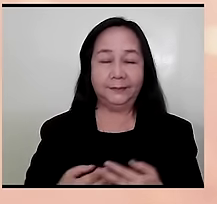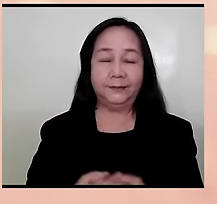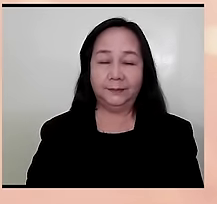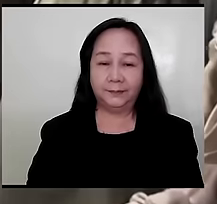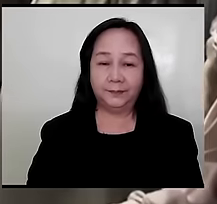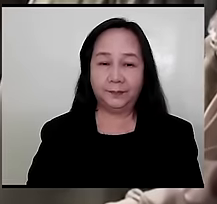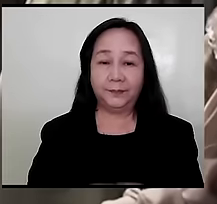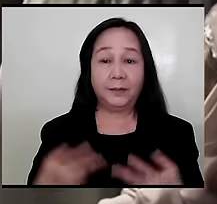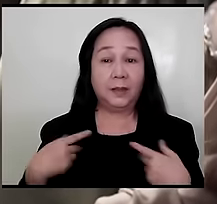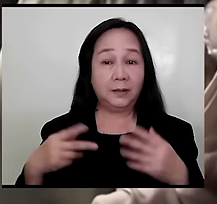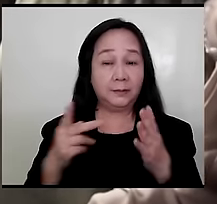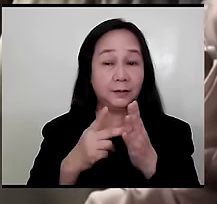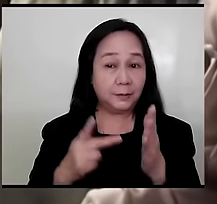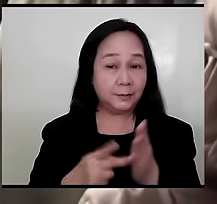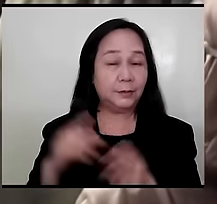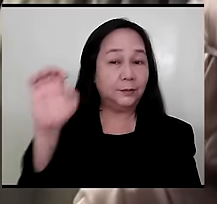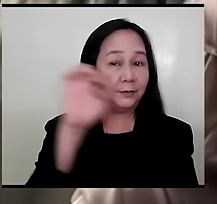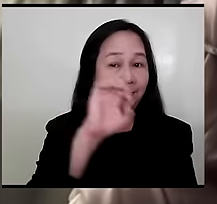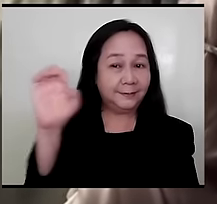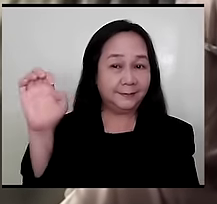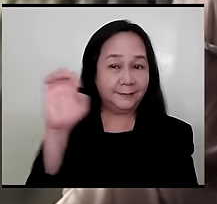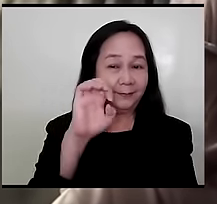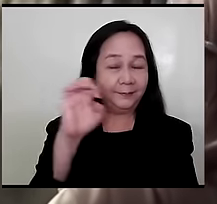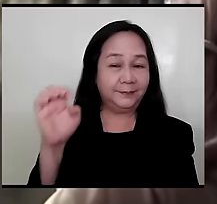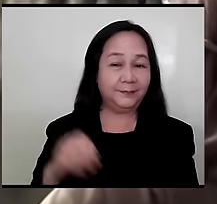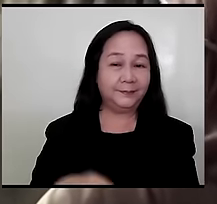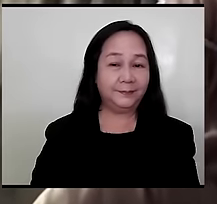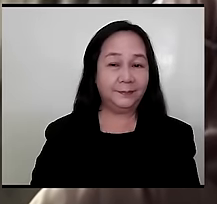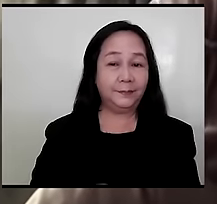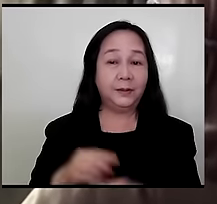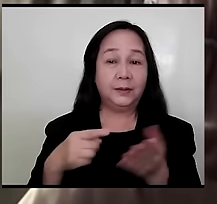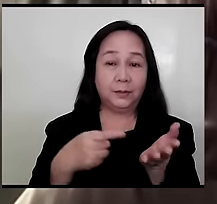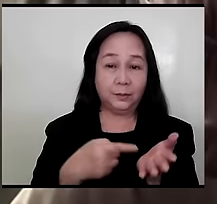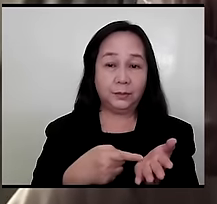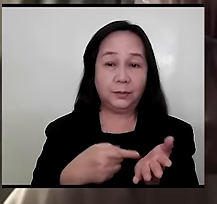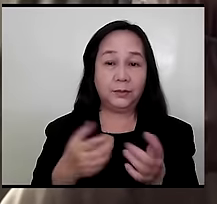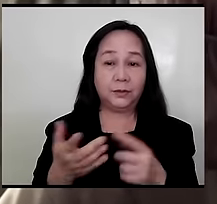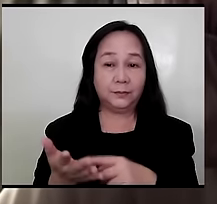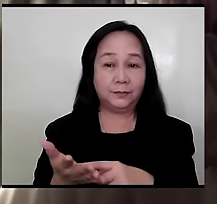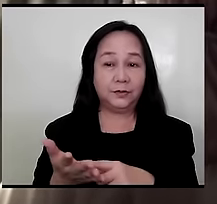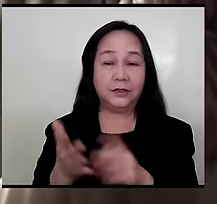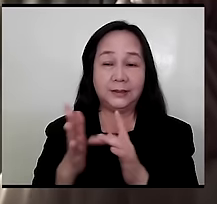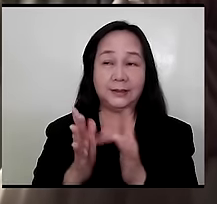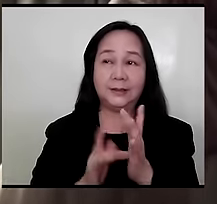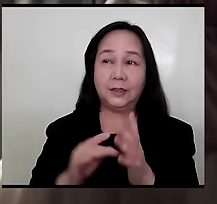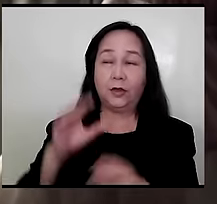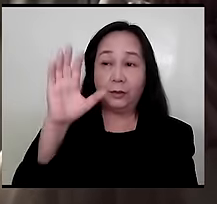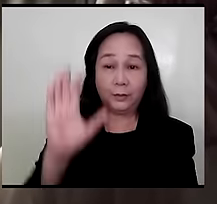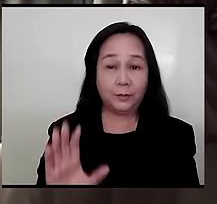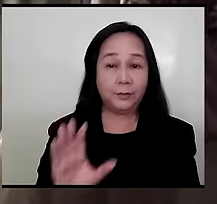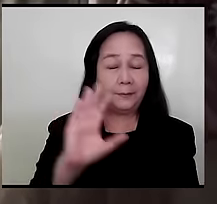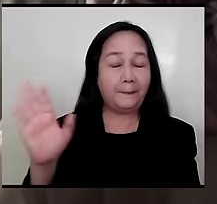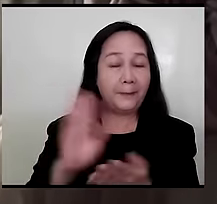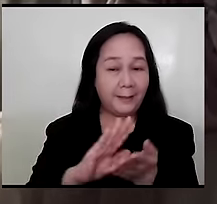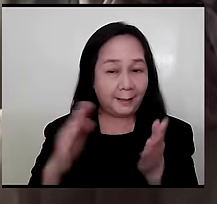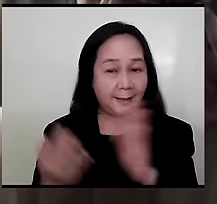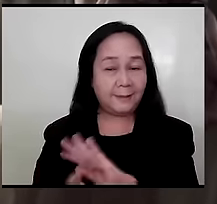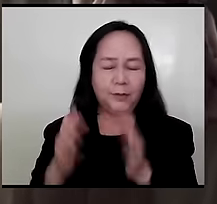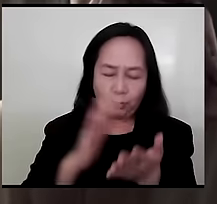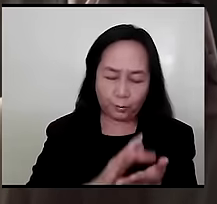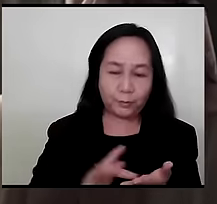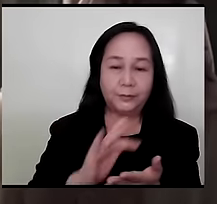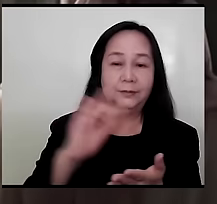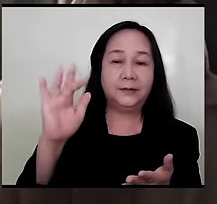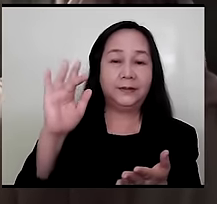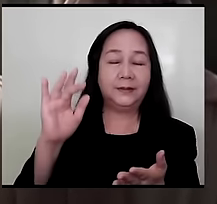Easter. The wounds of Jesus on the cross have become glorious and have become the